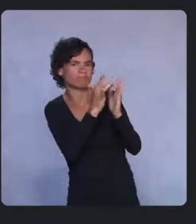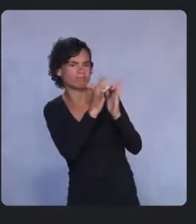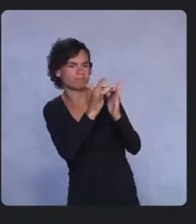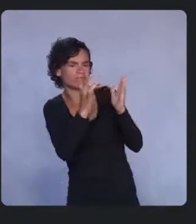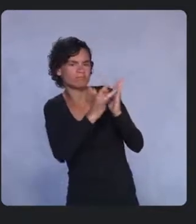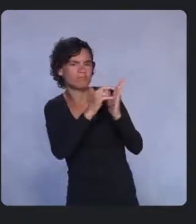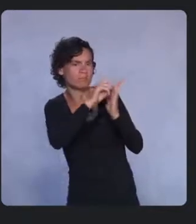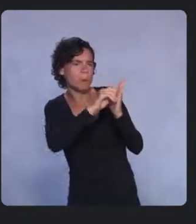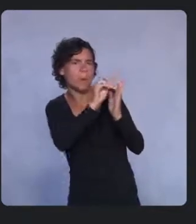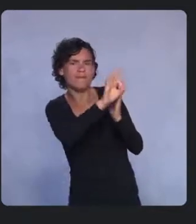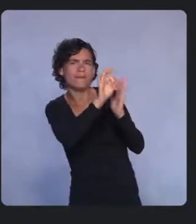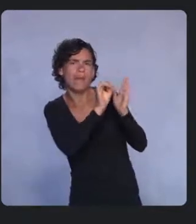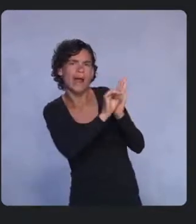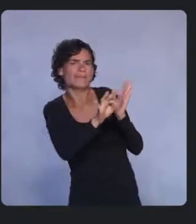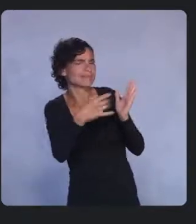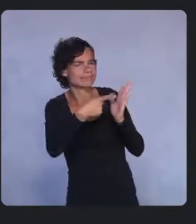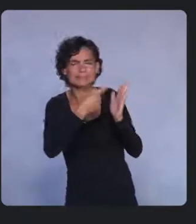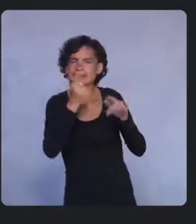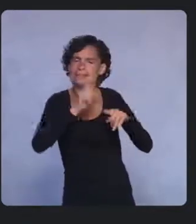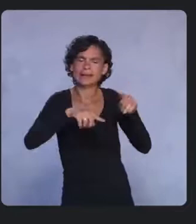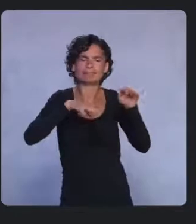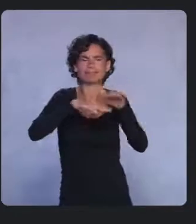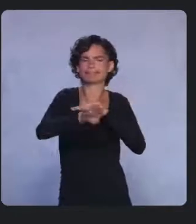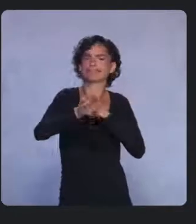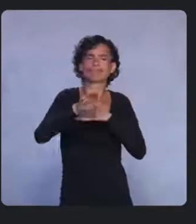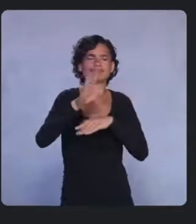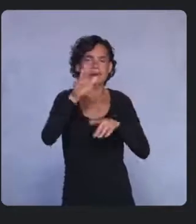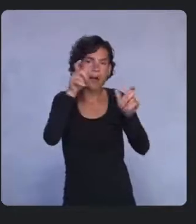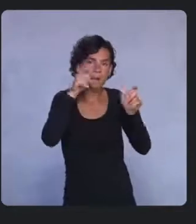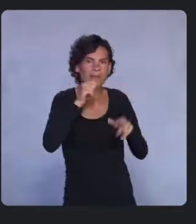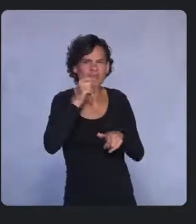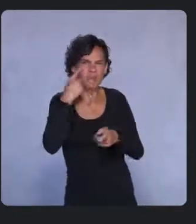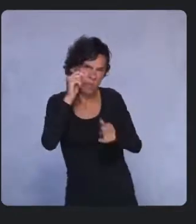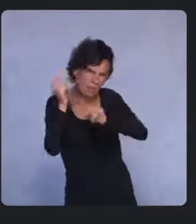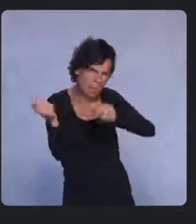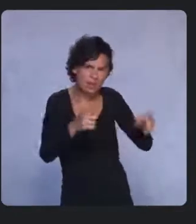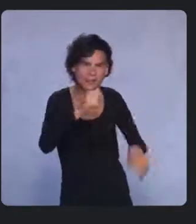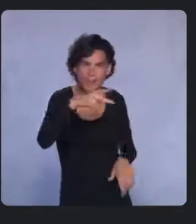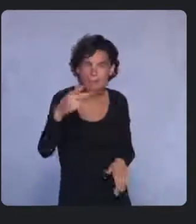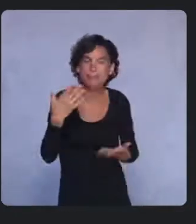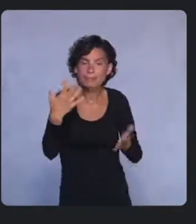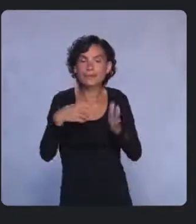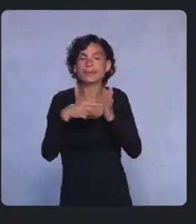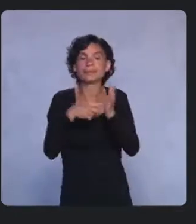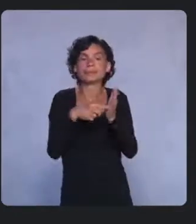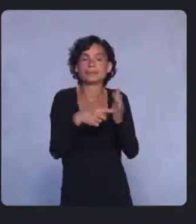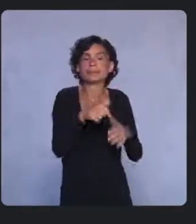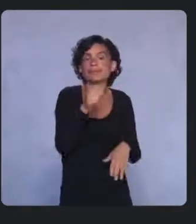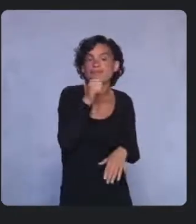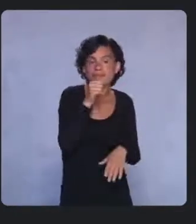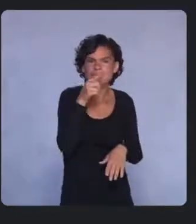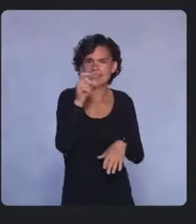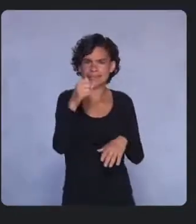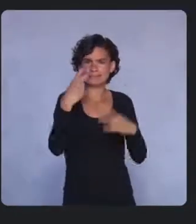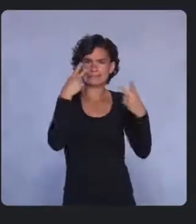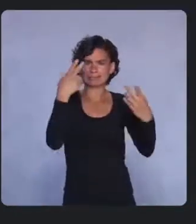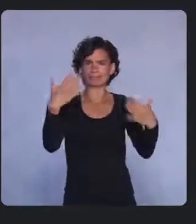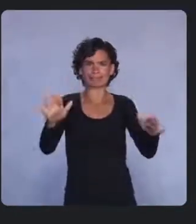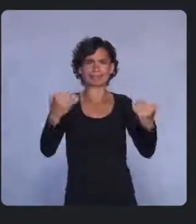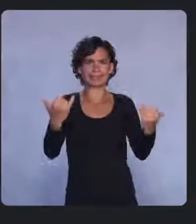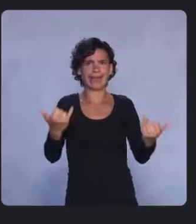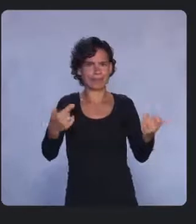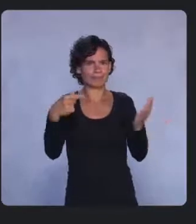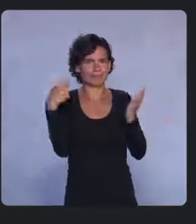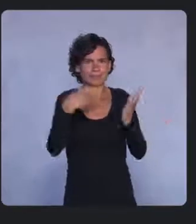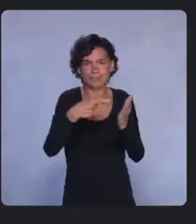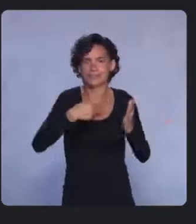those sensors for every app. So those are a few examples of privacy you can immediately see. We're excited to